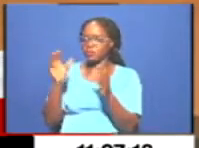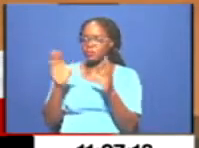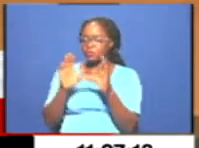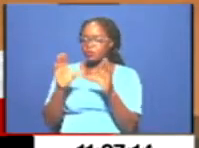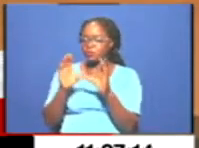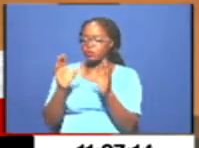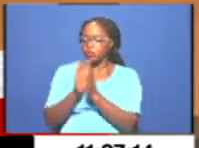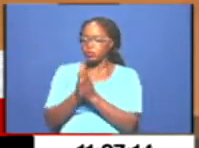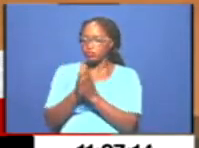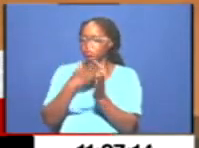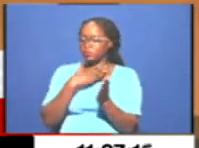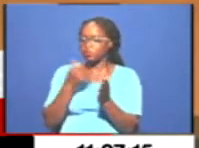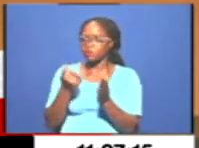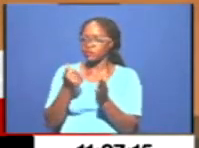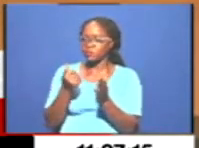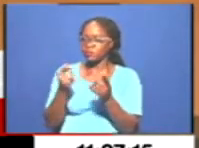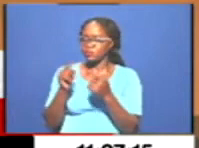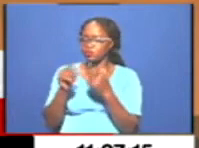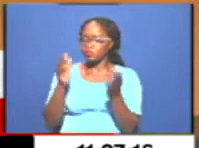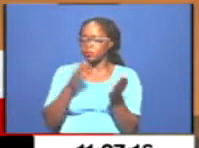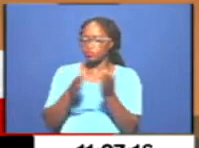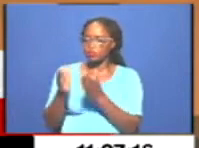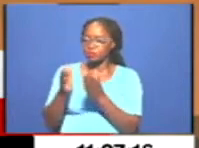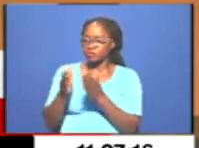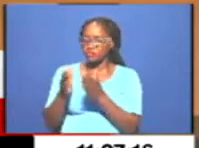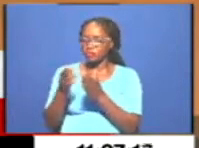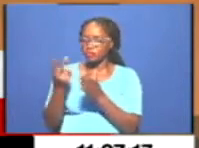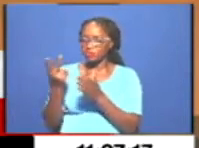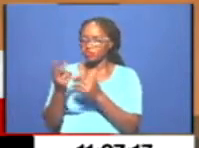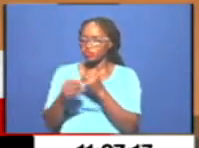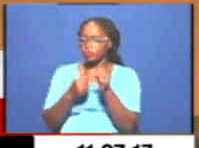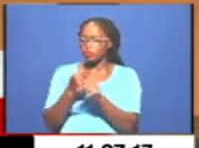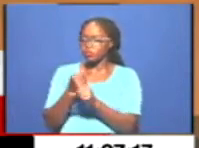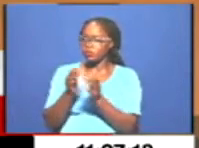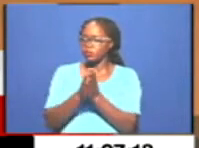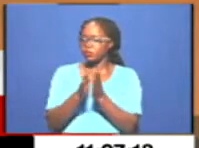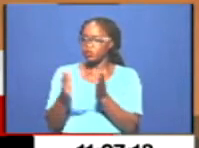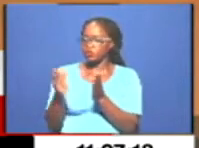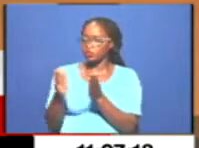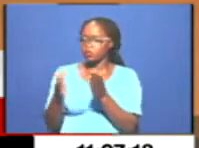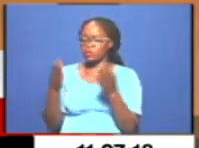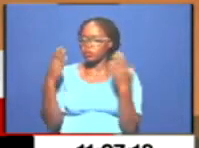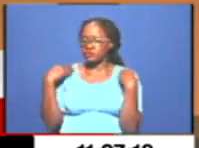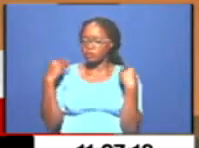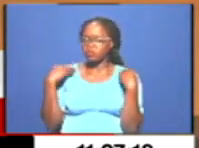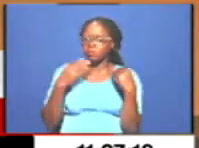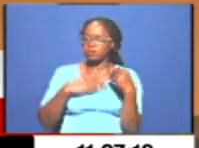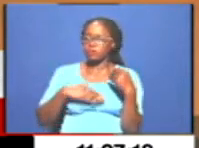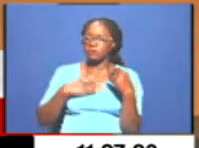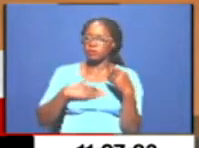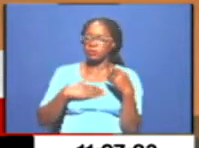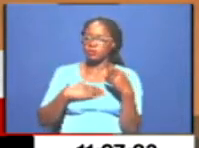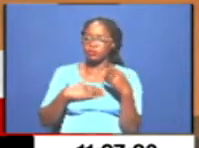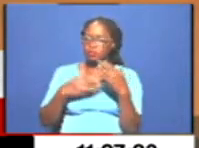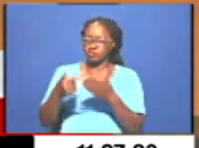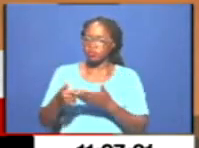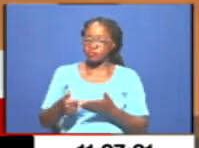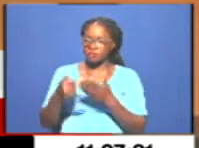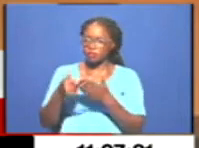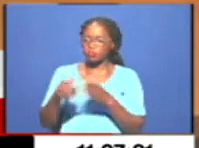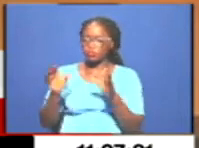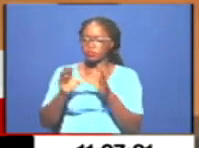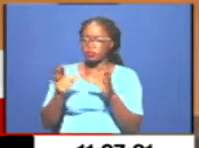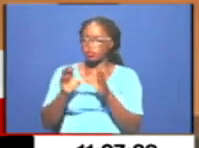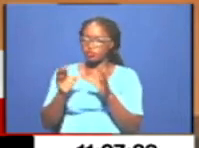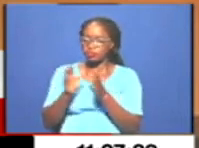also want to organize, like we did in the last period, what we had was a sports science symposium for our coaches. We hope